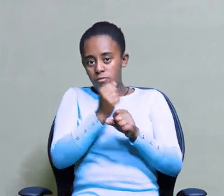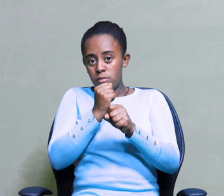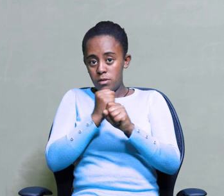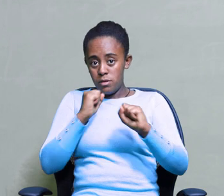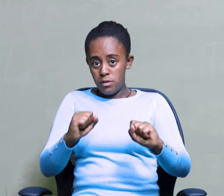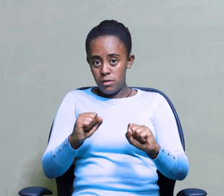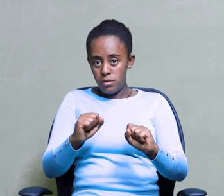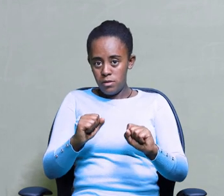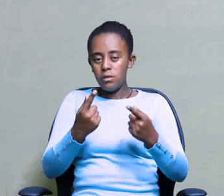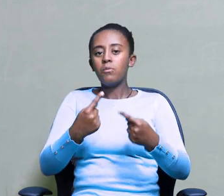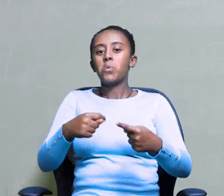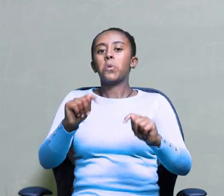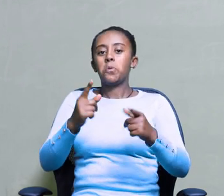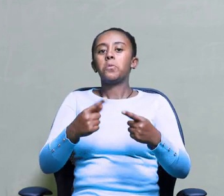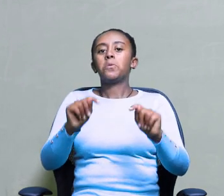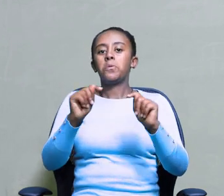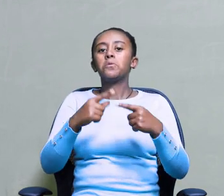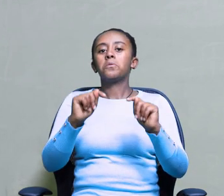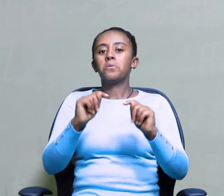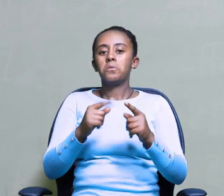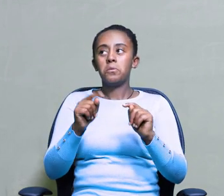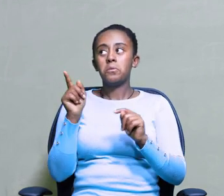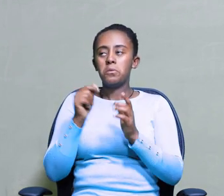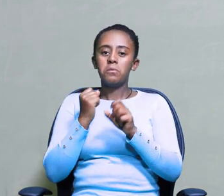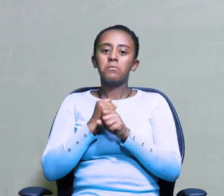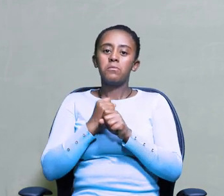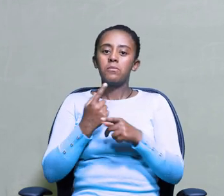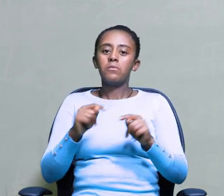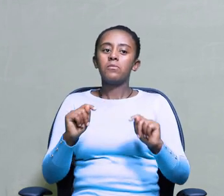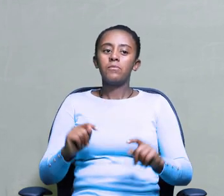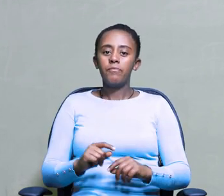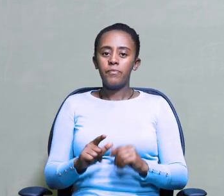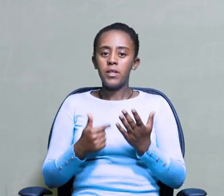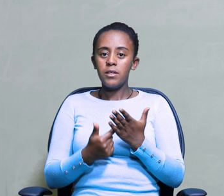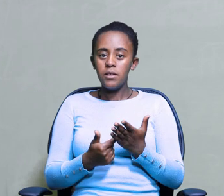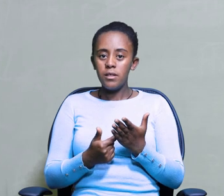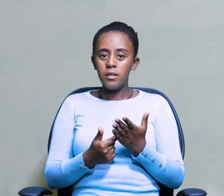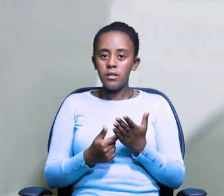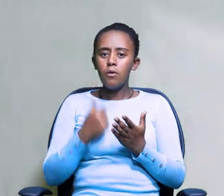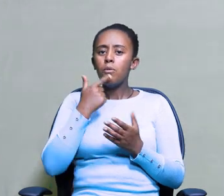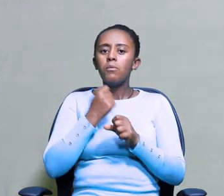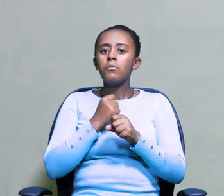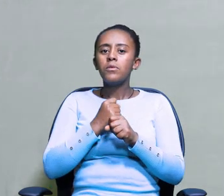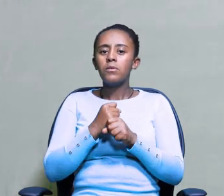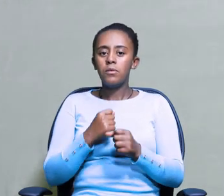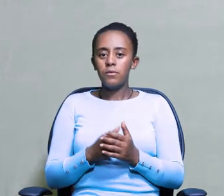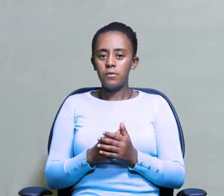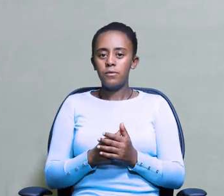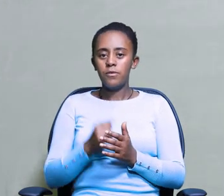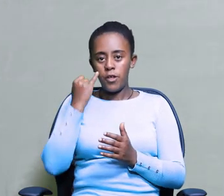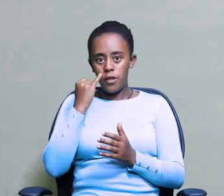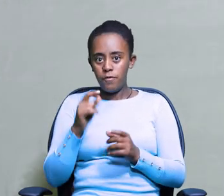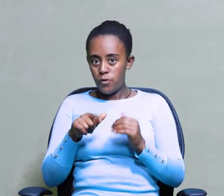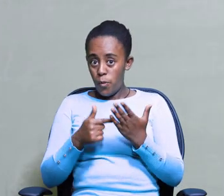yourself? Try by yourself. Try. Is there a student who can do this one? If